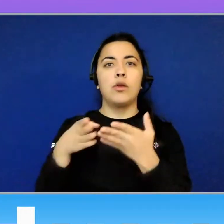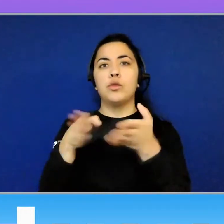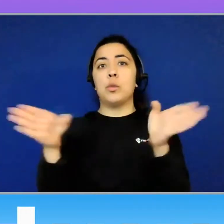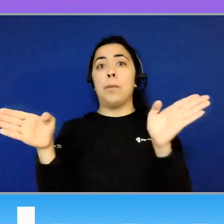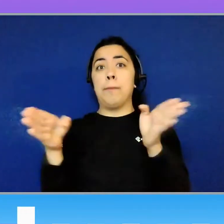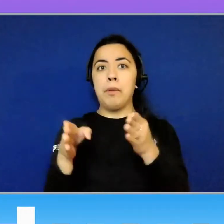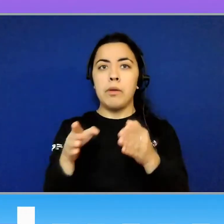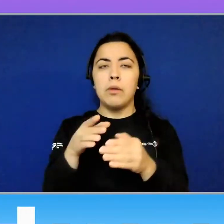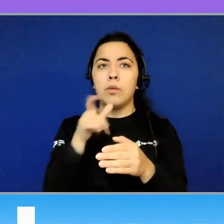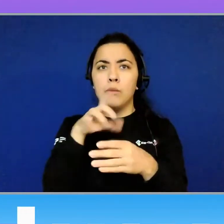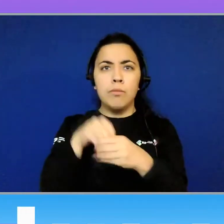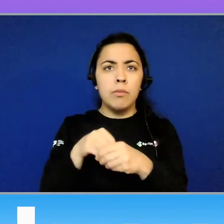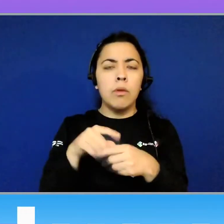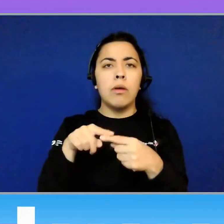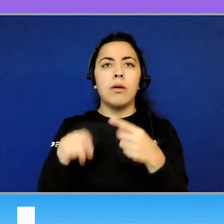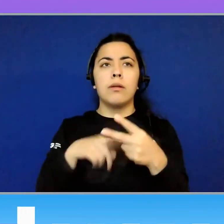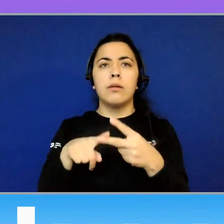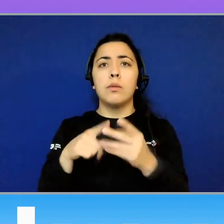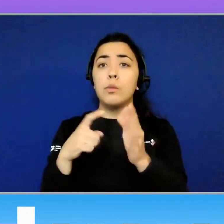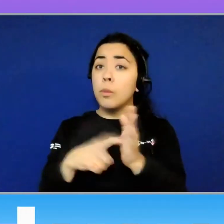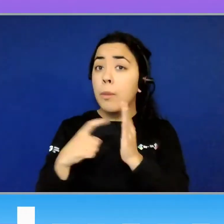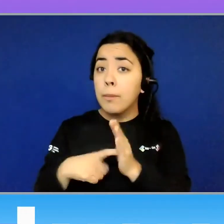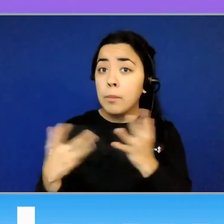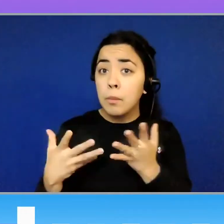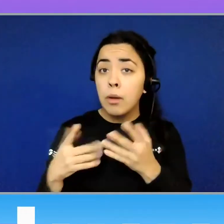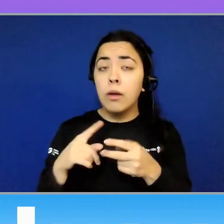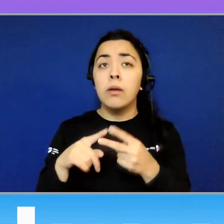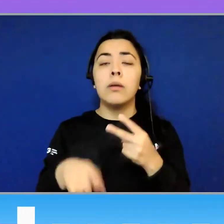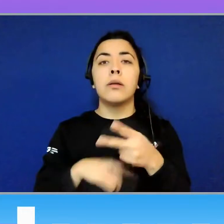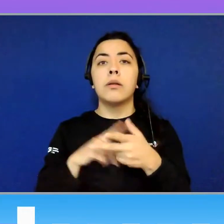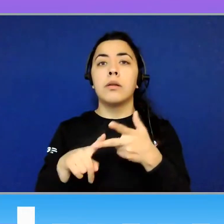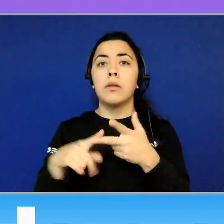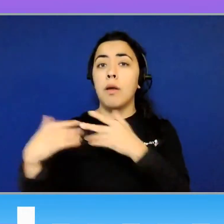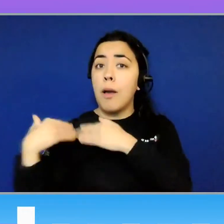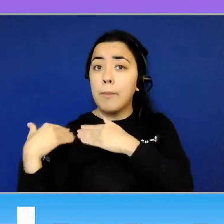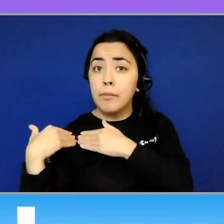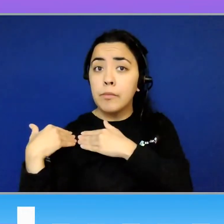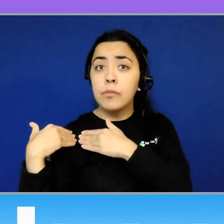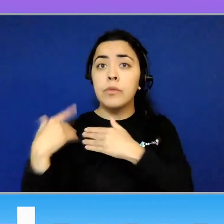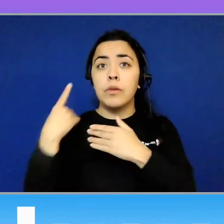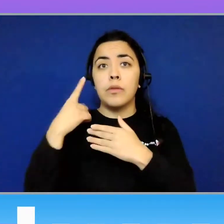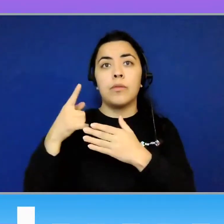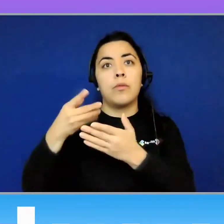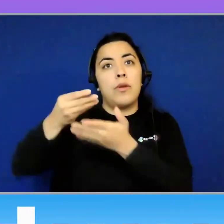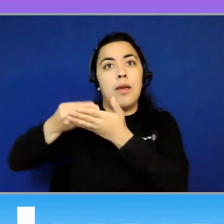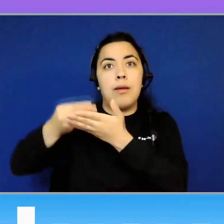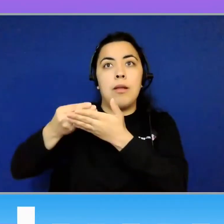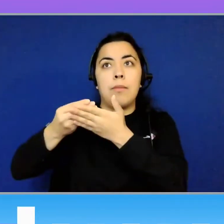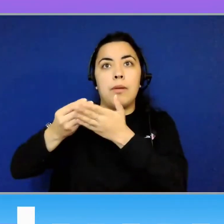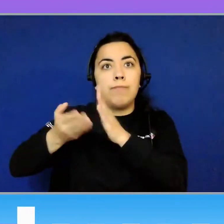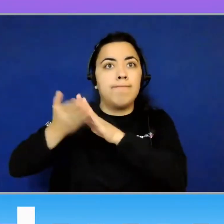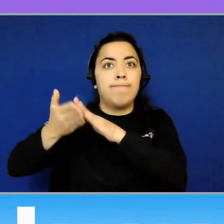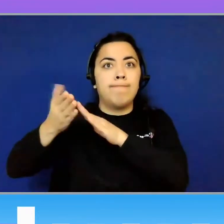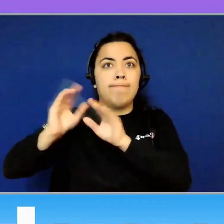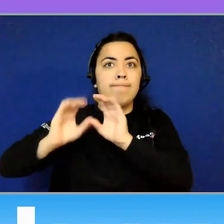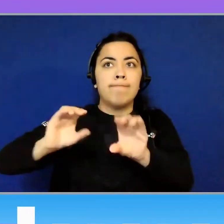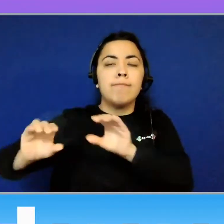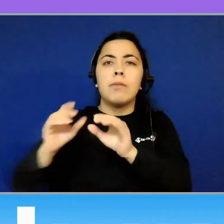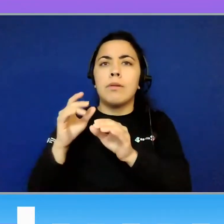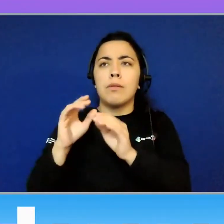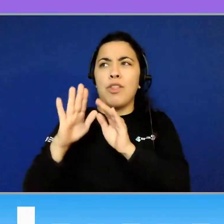on the requirements, what are the obligations that economic operators have, as well as